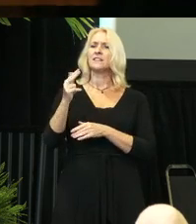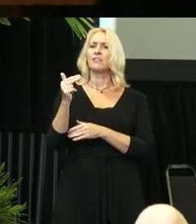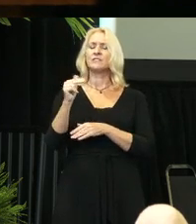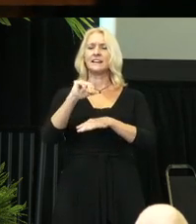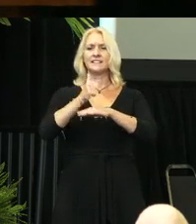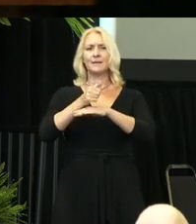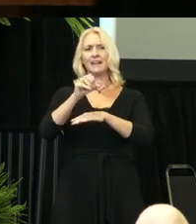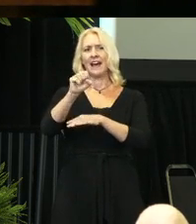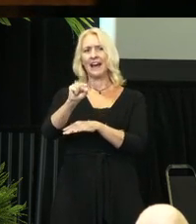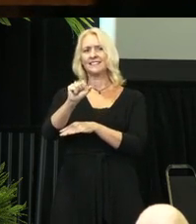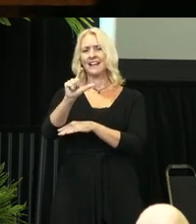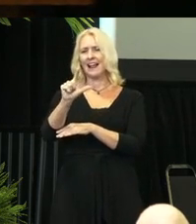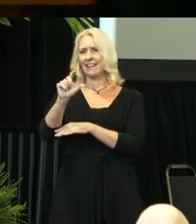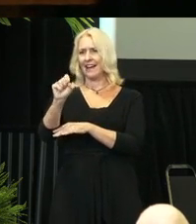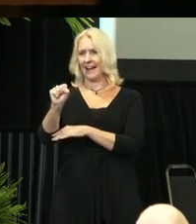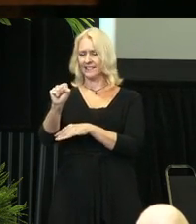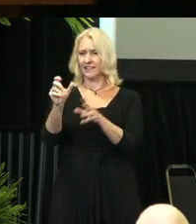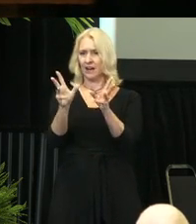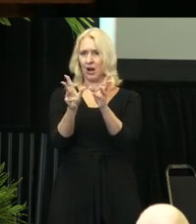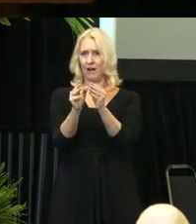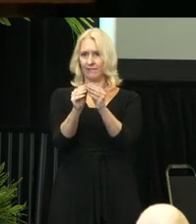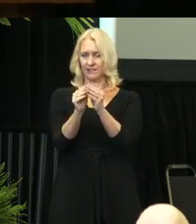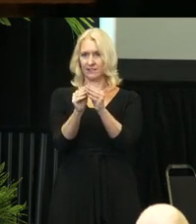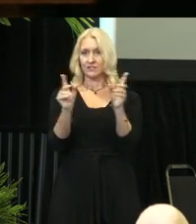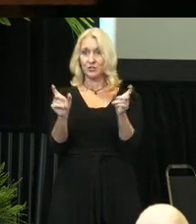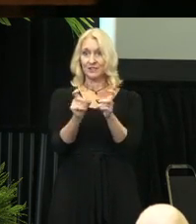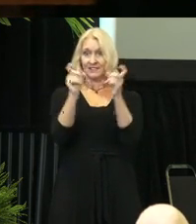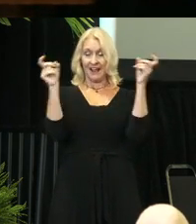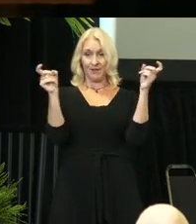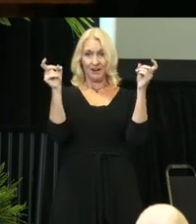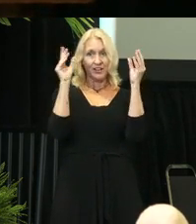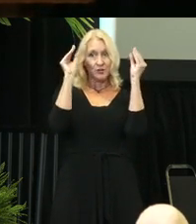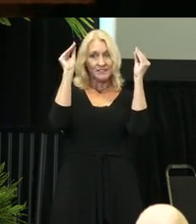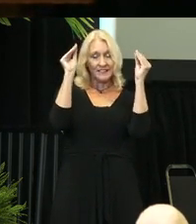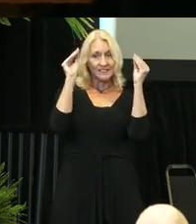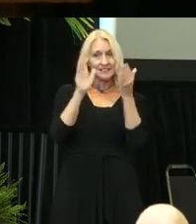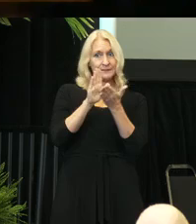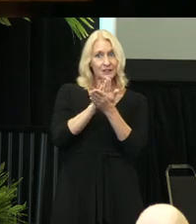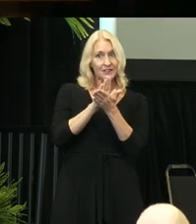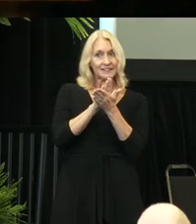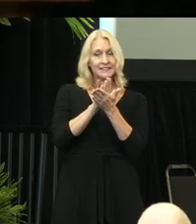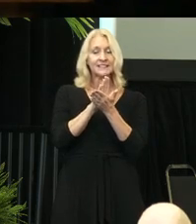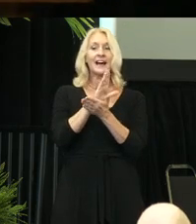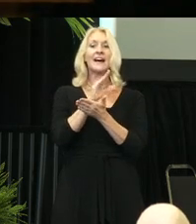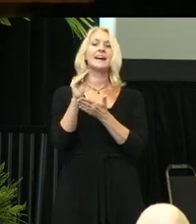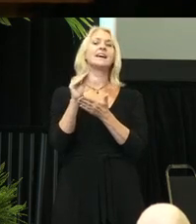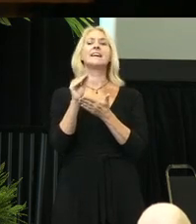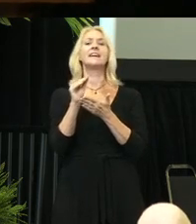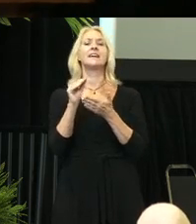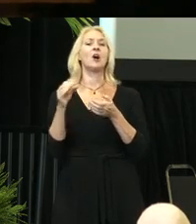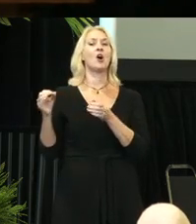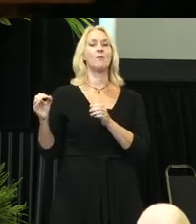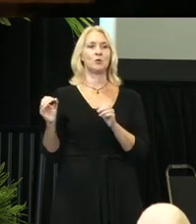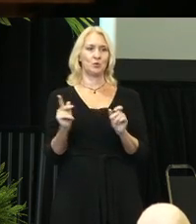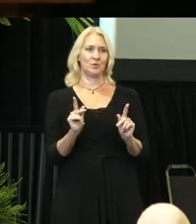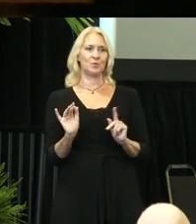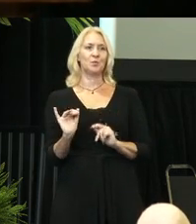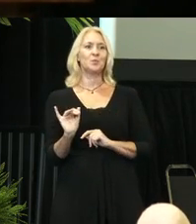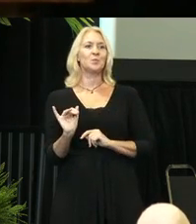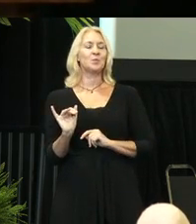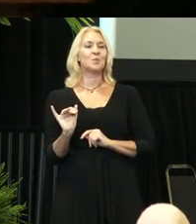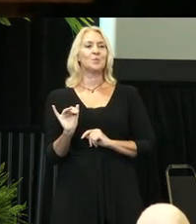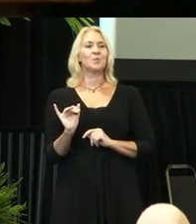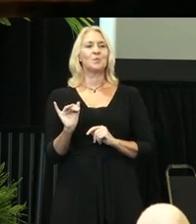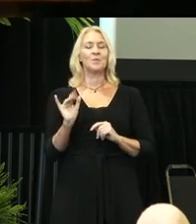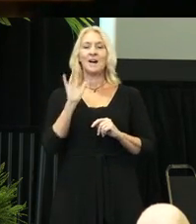dynamic teaching and learning experiences, as well as academic engagement opportunities via student life. I knew I couldn't